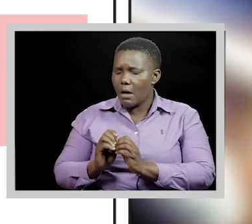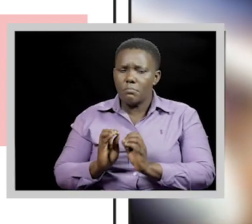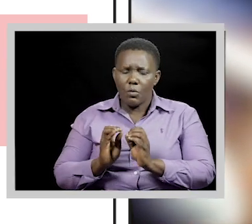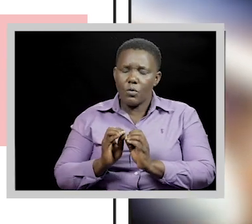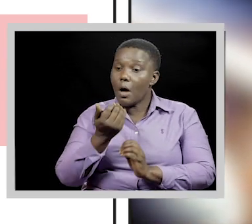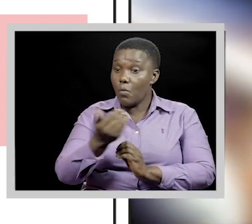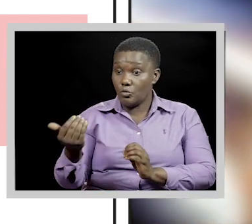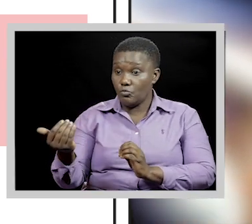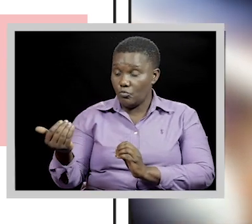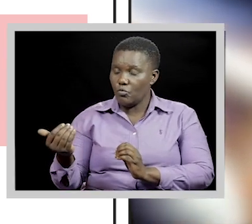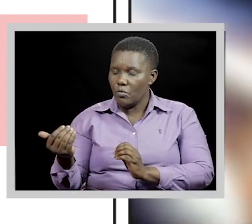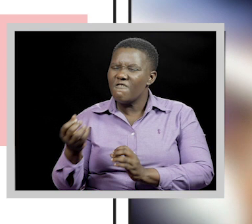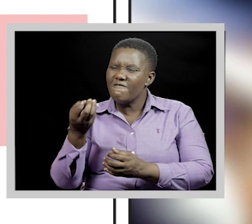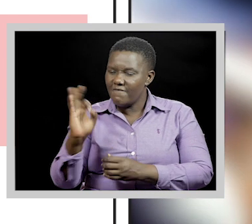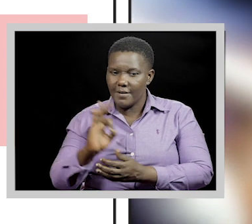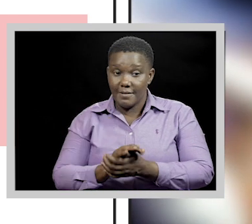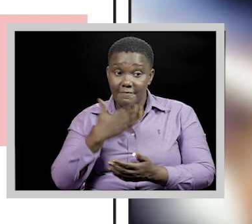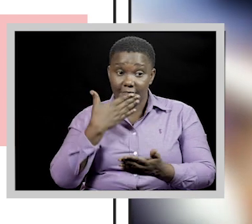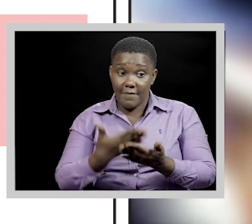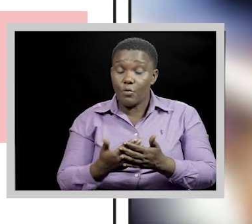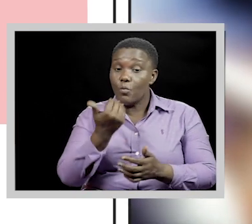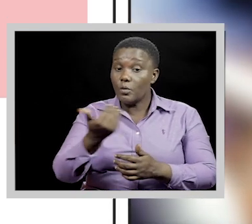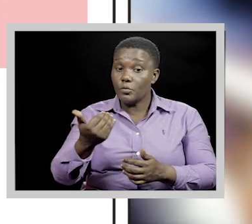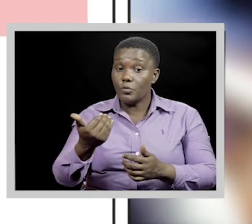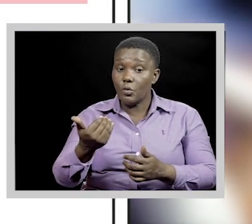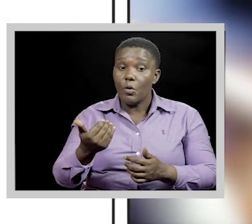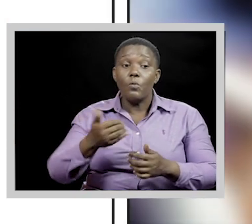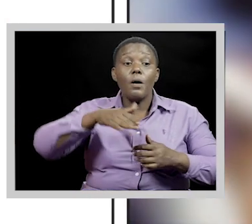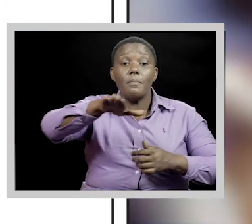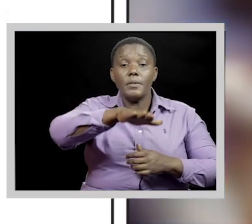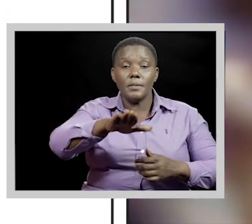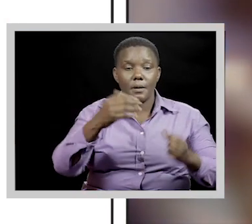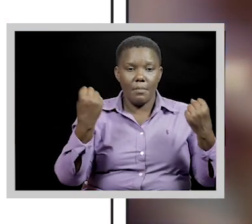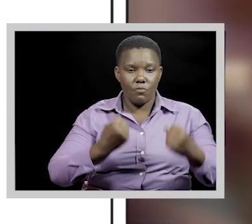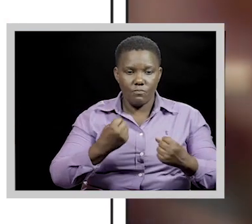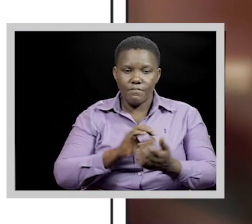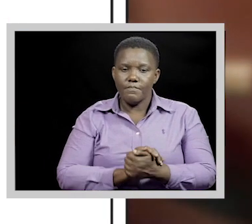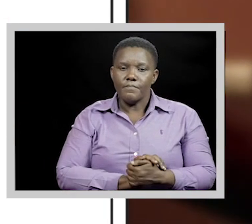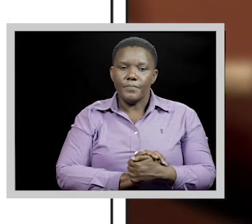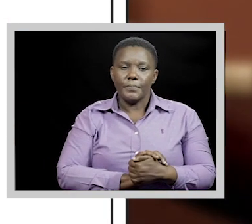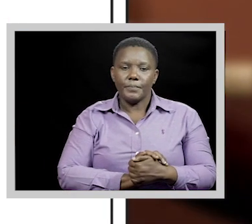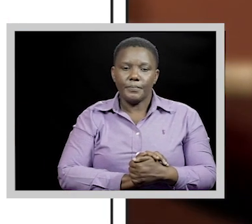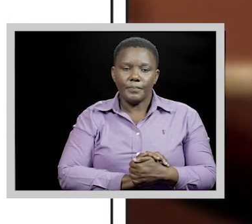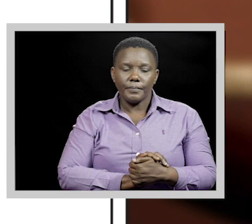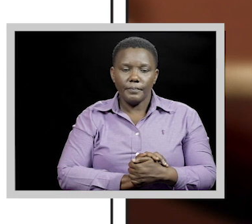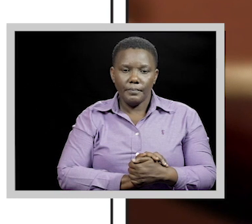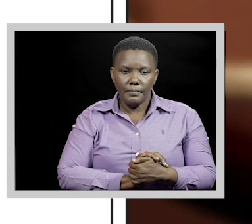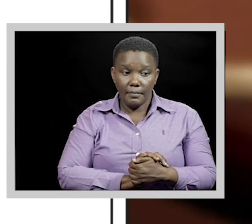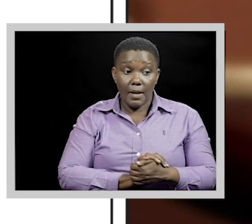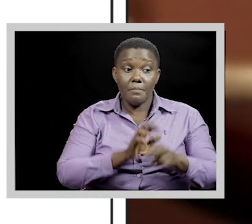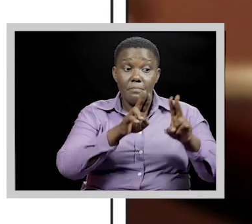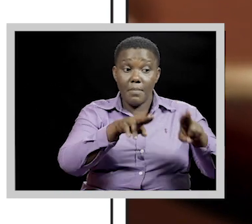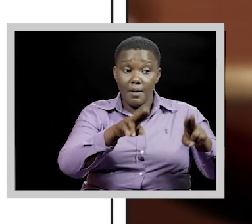child offenders, especially children living in difficult circumstances. The court